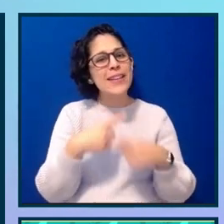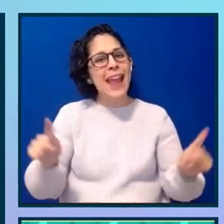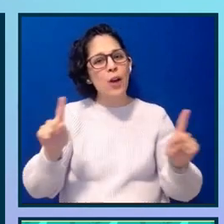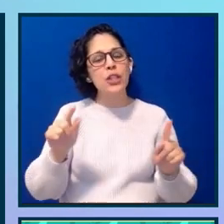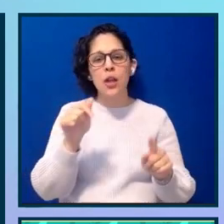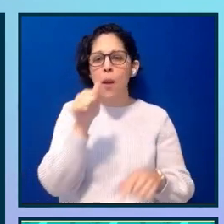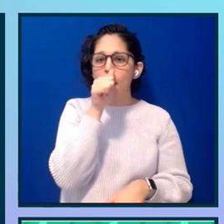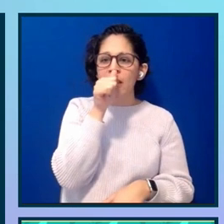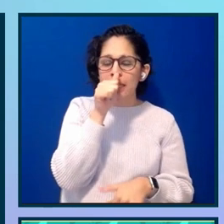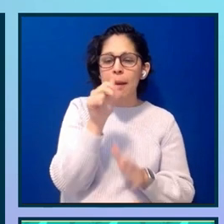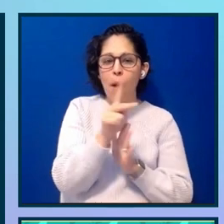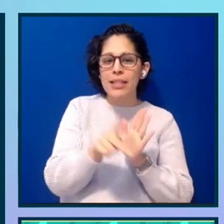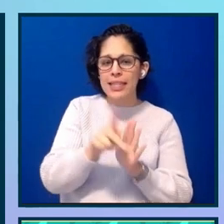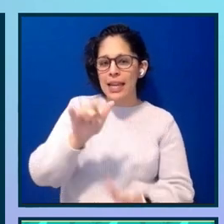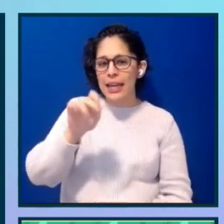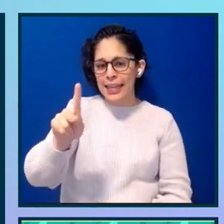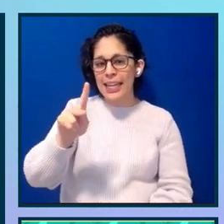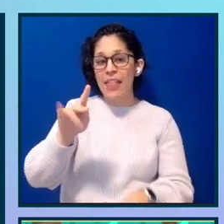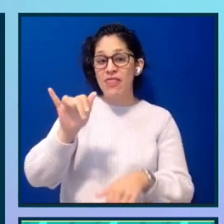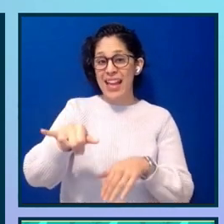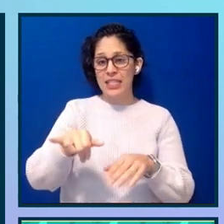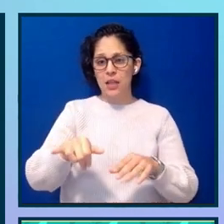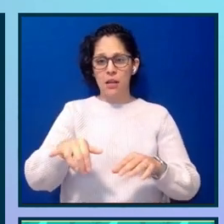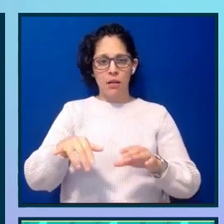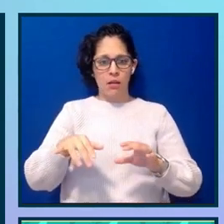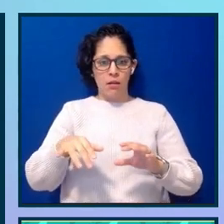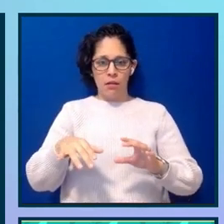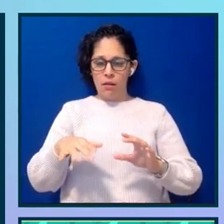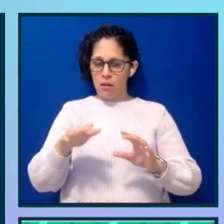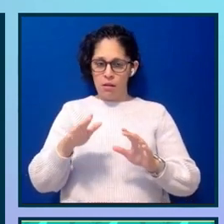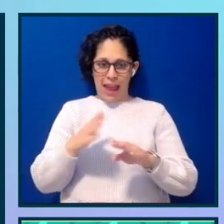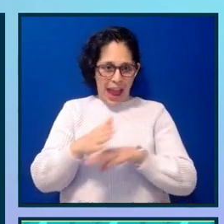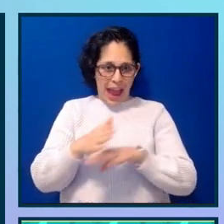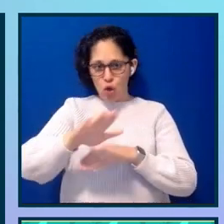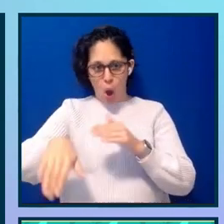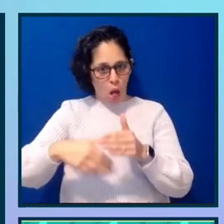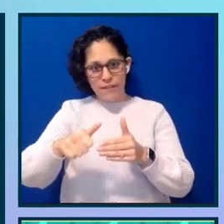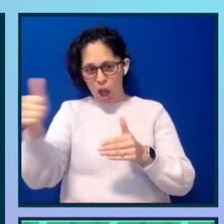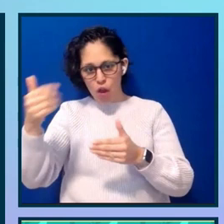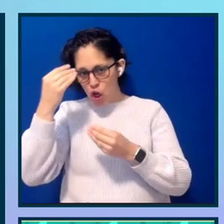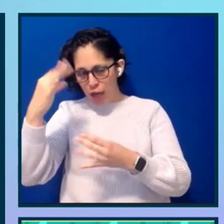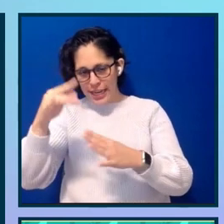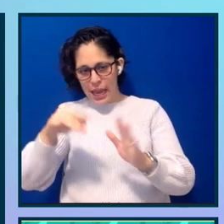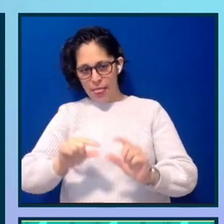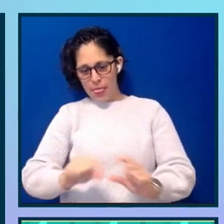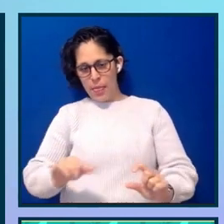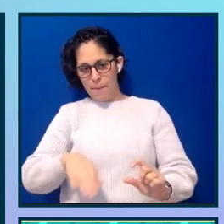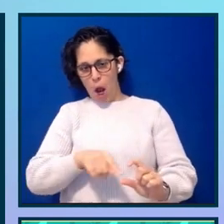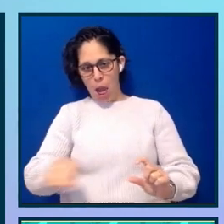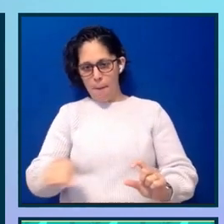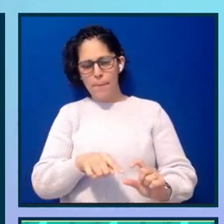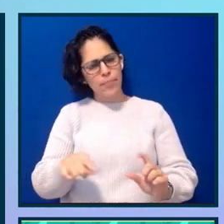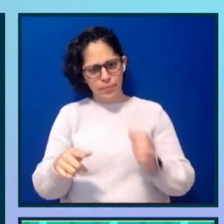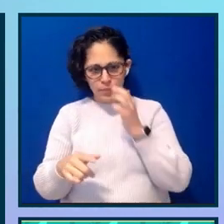privacy policy link, which is in the footer, like behind, like after all of the other content on the page. So that sort of makes me think